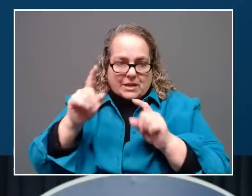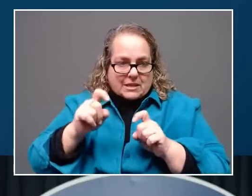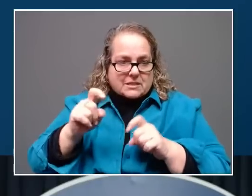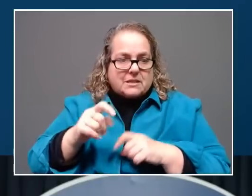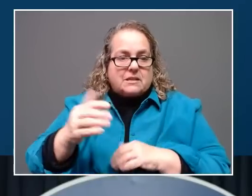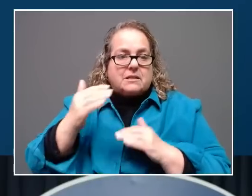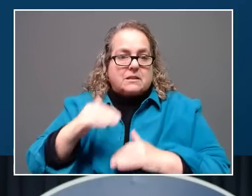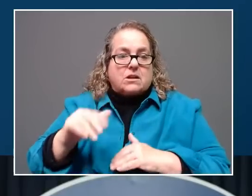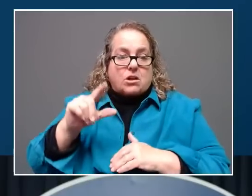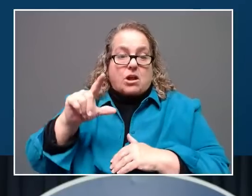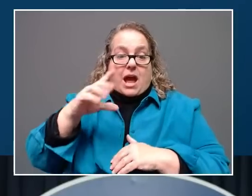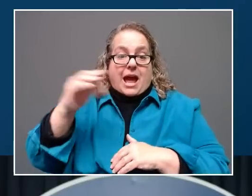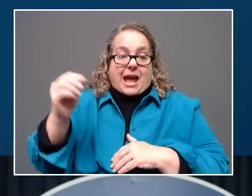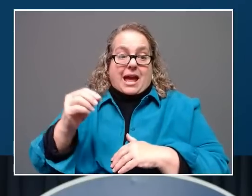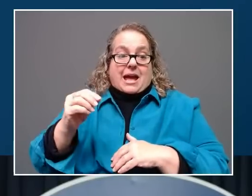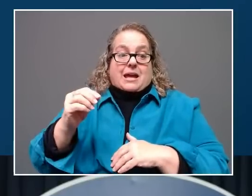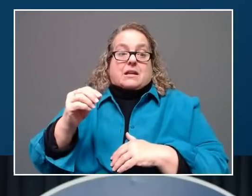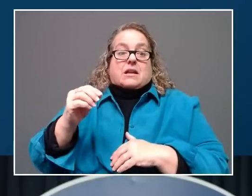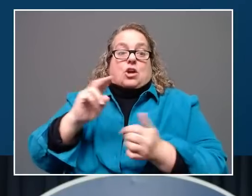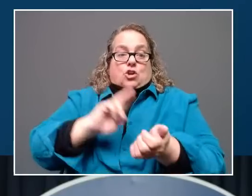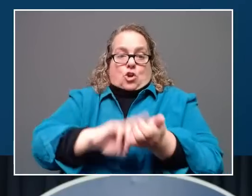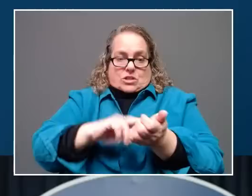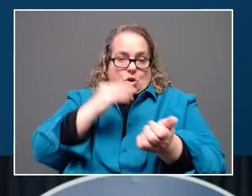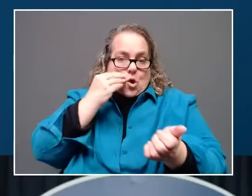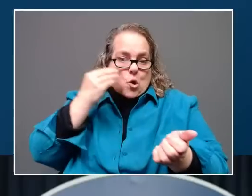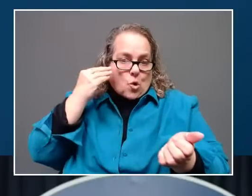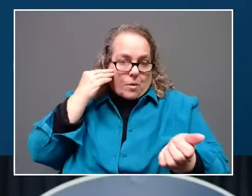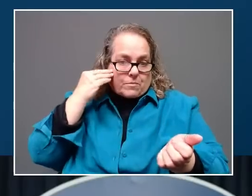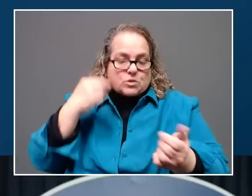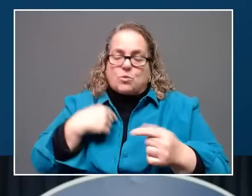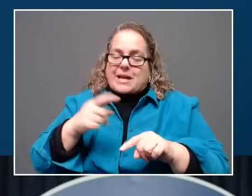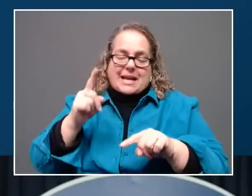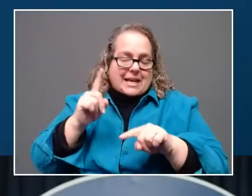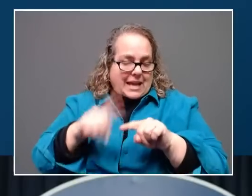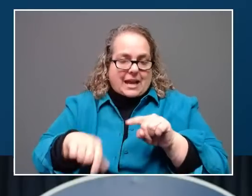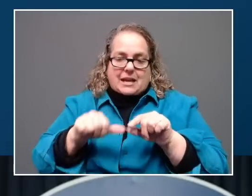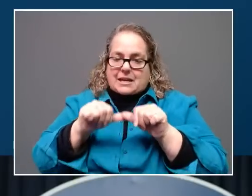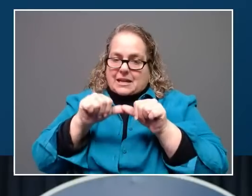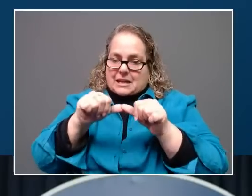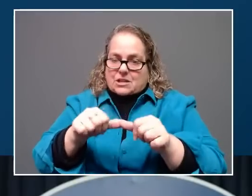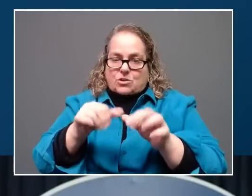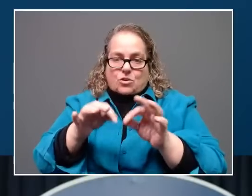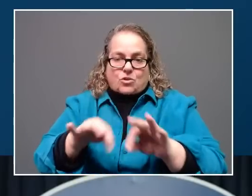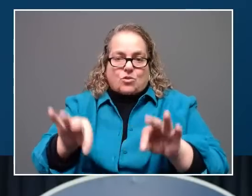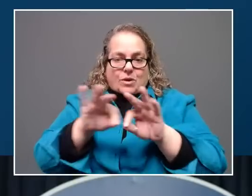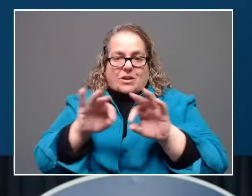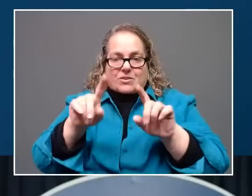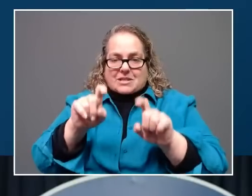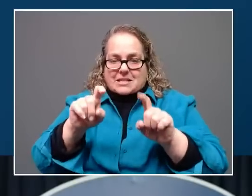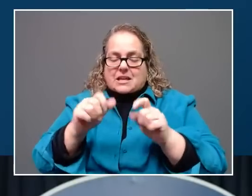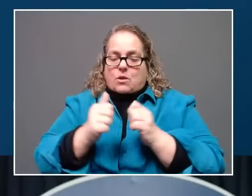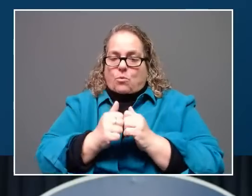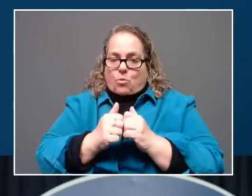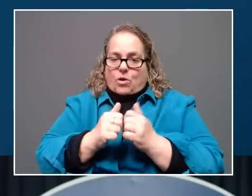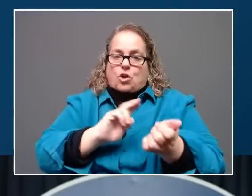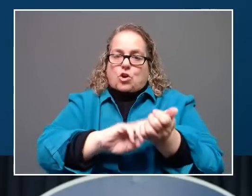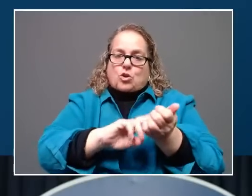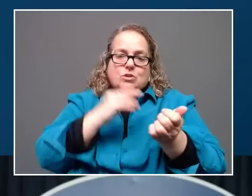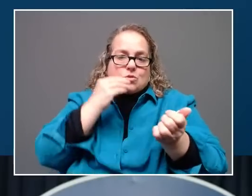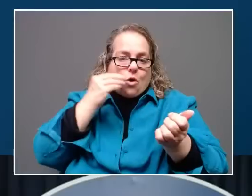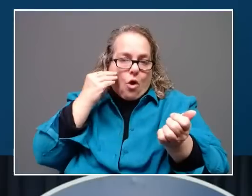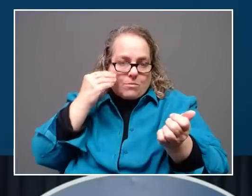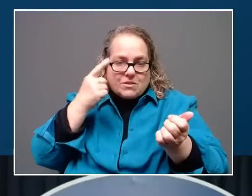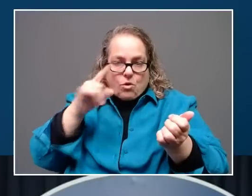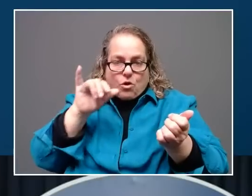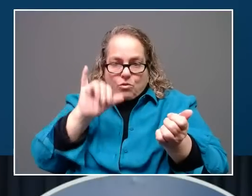care facilities. We wouldn't be able to continue the critical testing there for those that are around